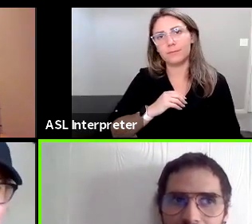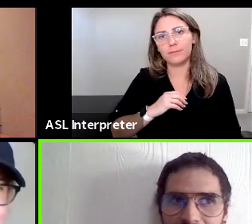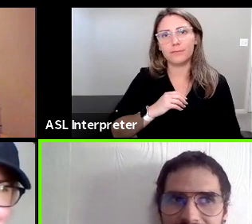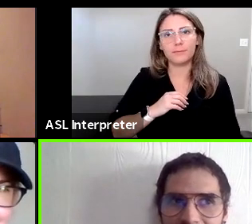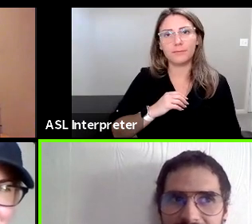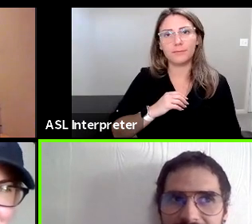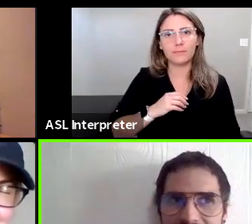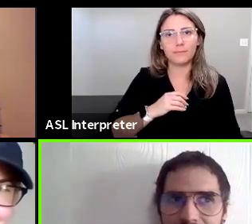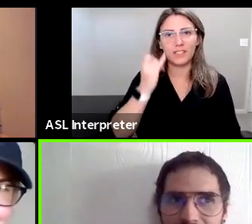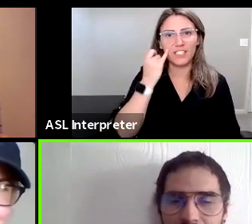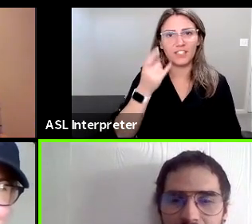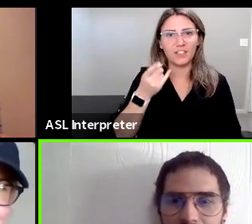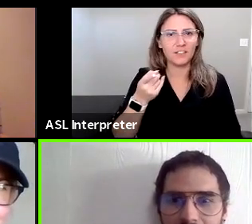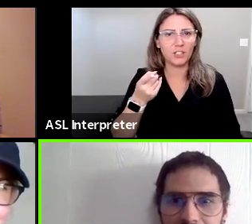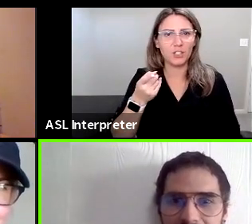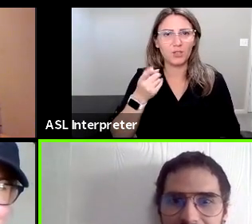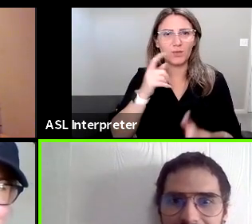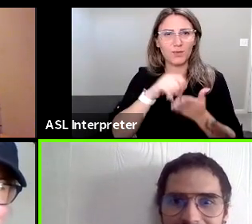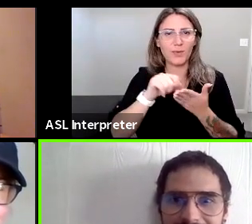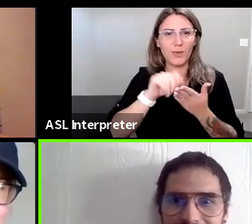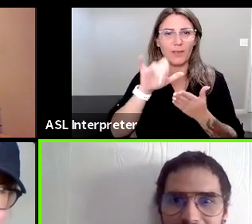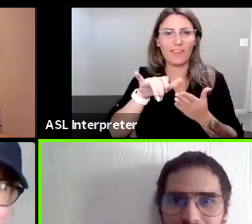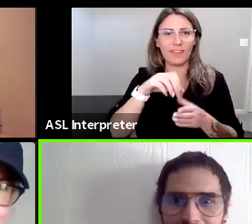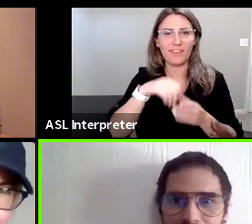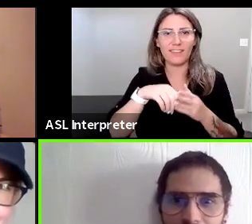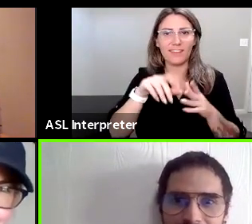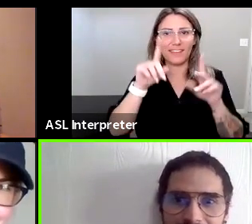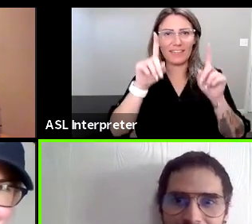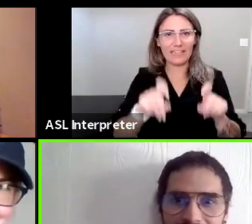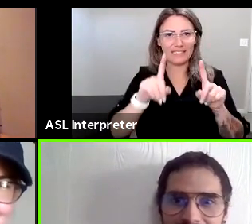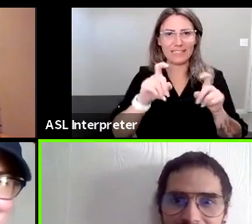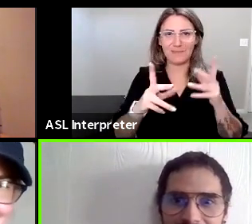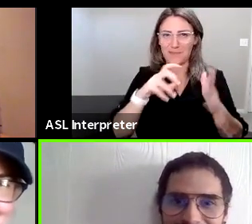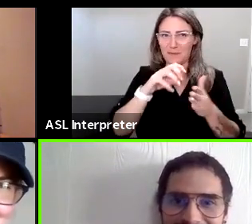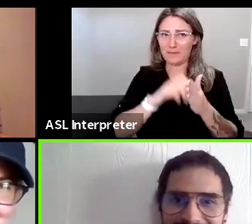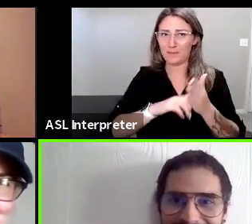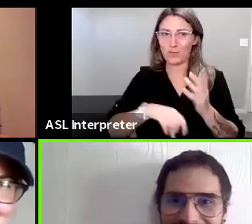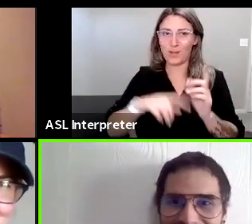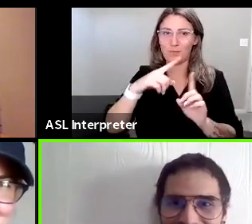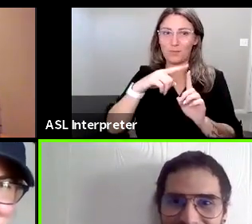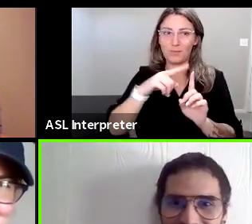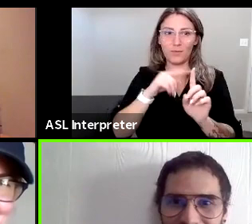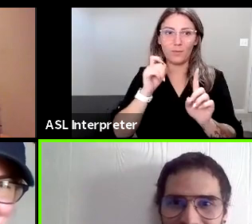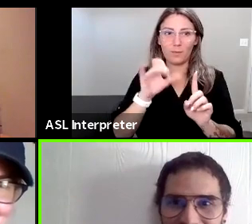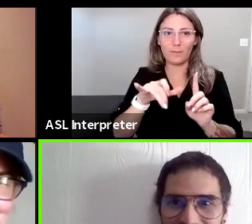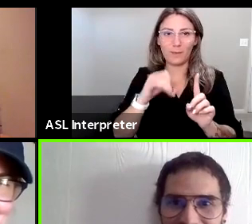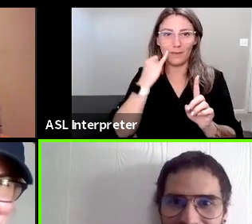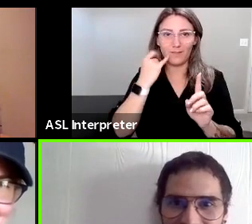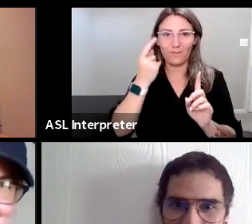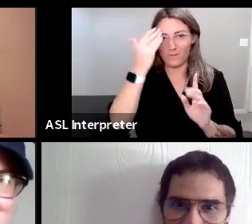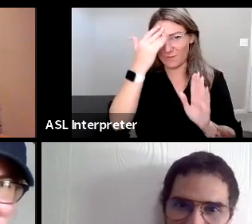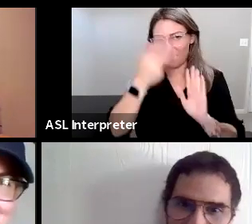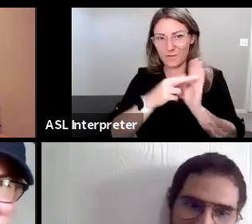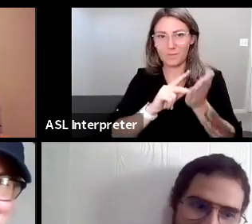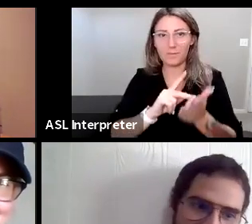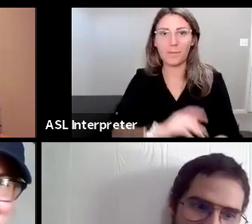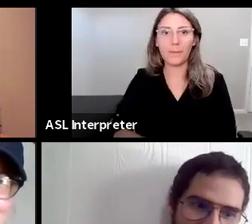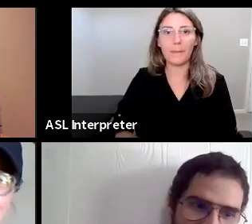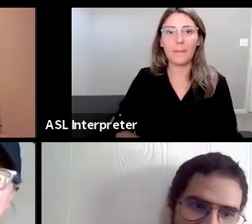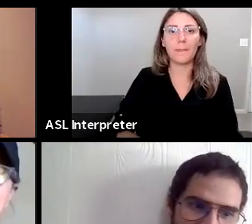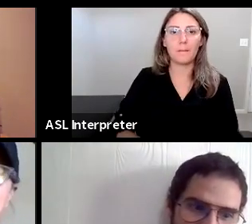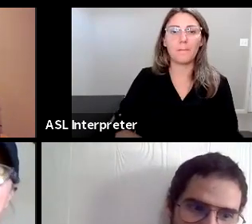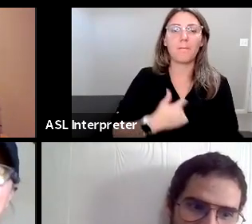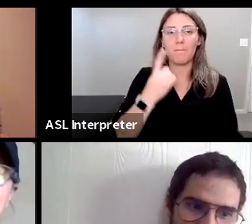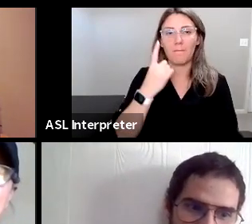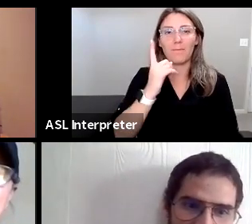if you wrote like that in an exam, they will probably subtract points from that, if you know what I mean. Yeah, I don't think that's